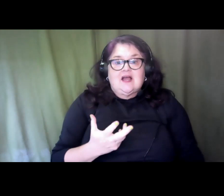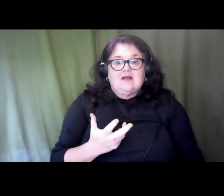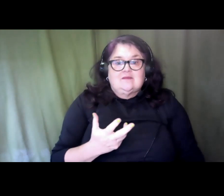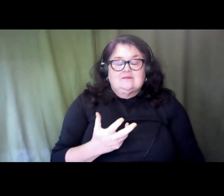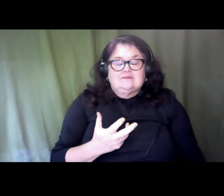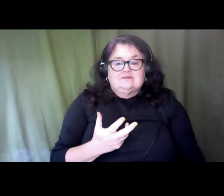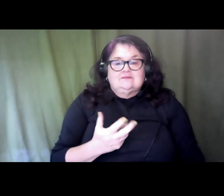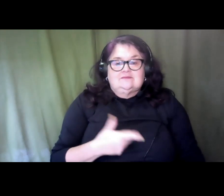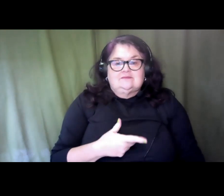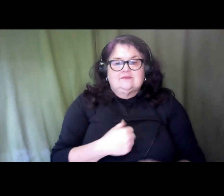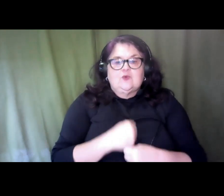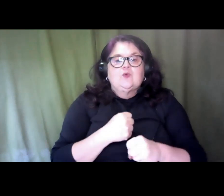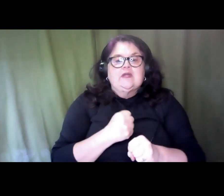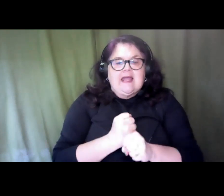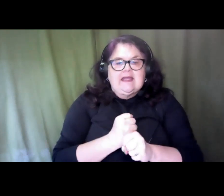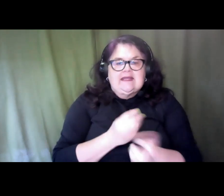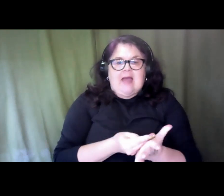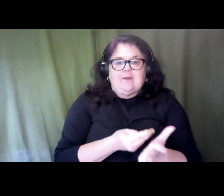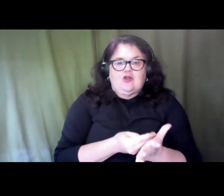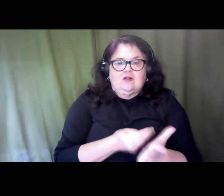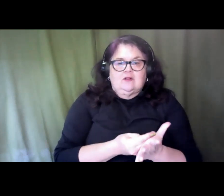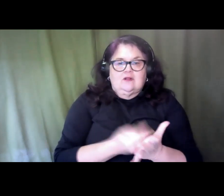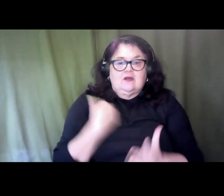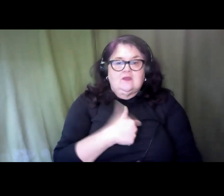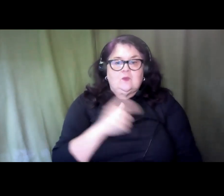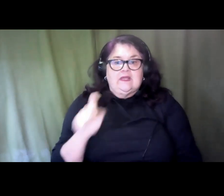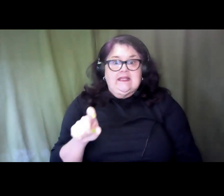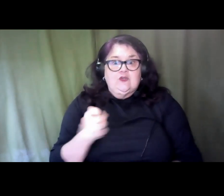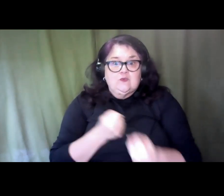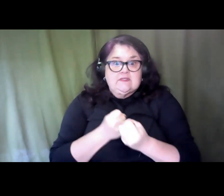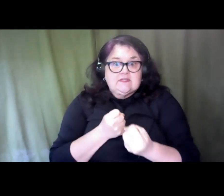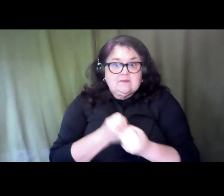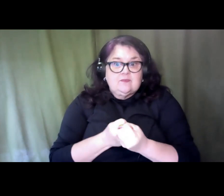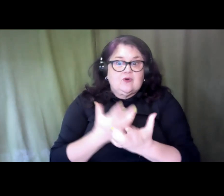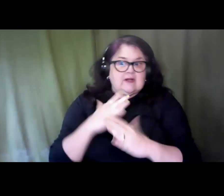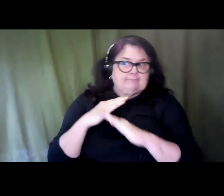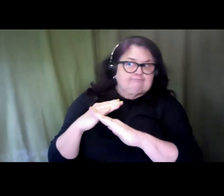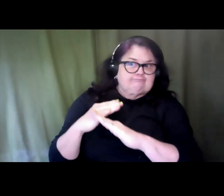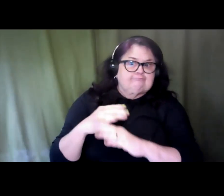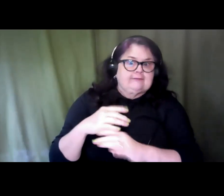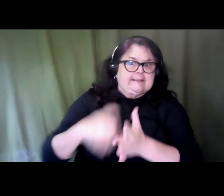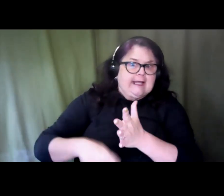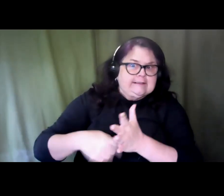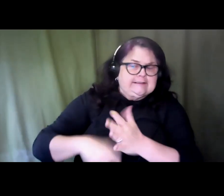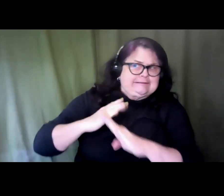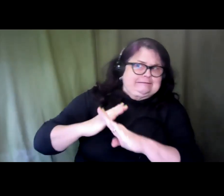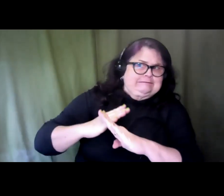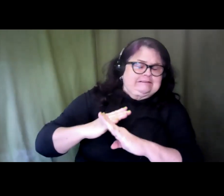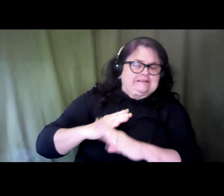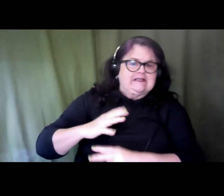to create capital that we need to support and to like fend off things like taxes and fend off things